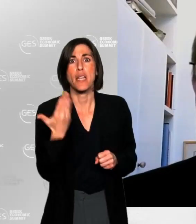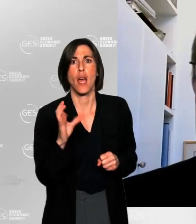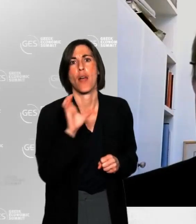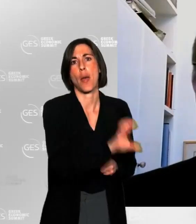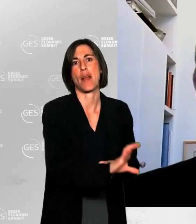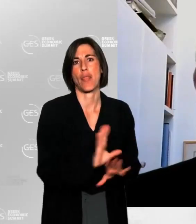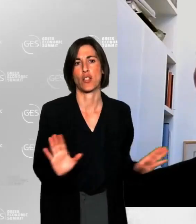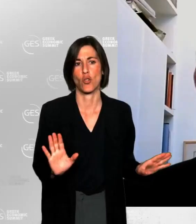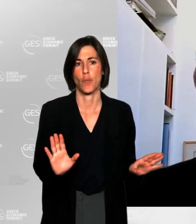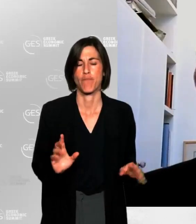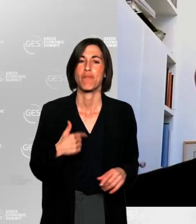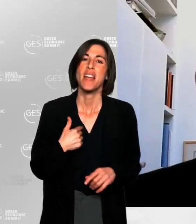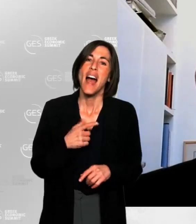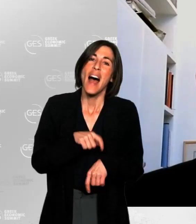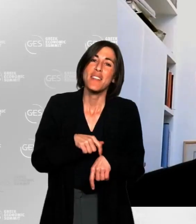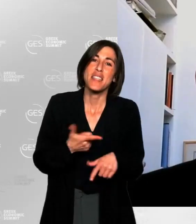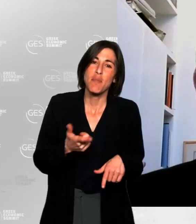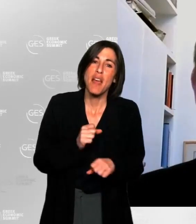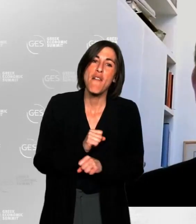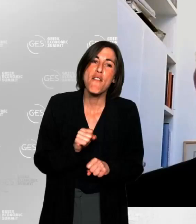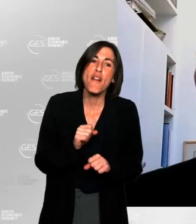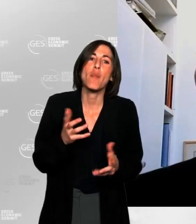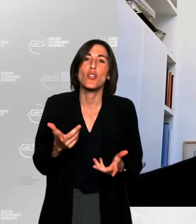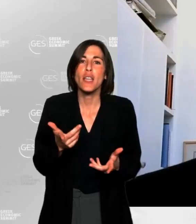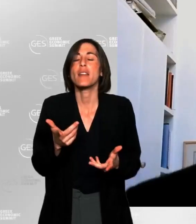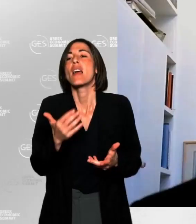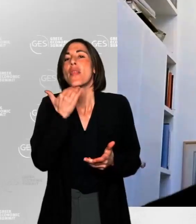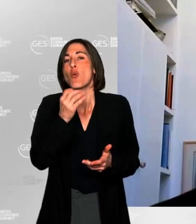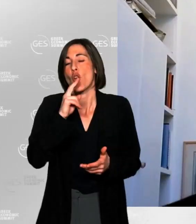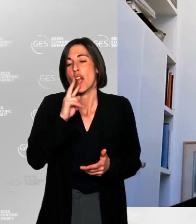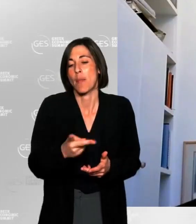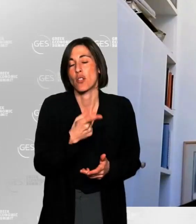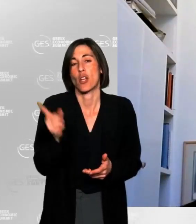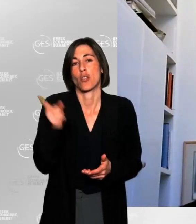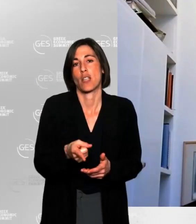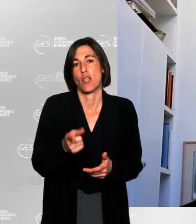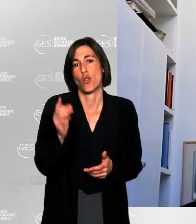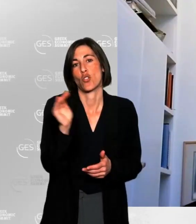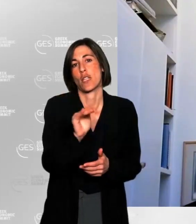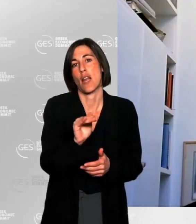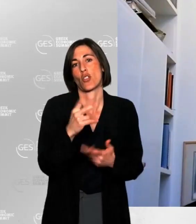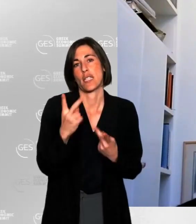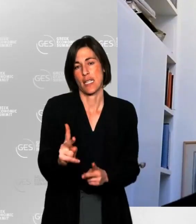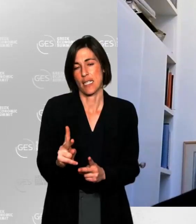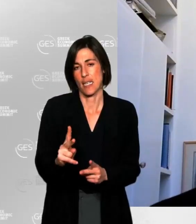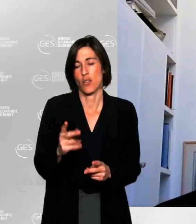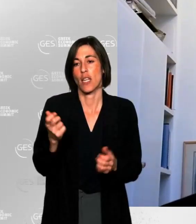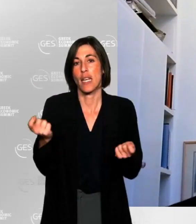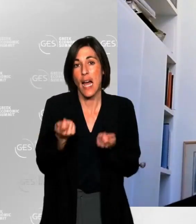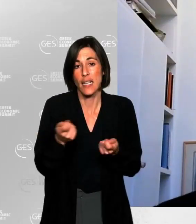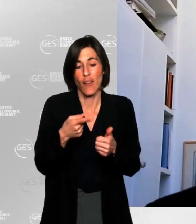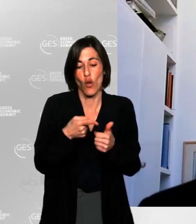A, B, but don't do C, D, E until later. Everything needs to be tackled at the same time, because everything is